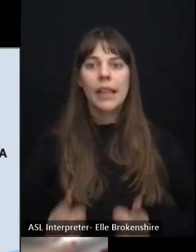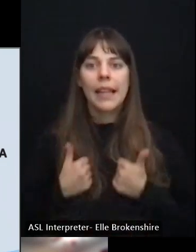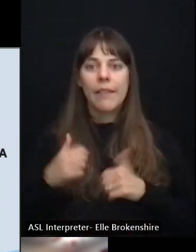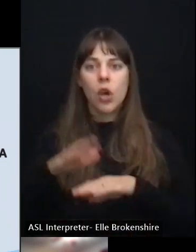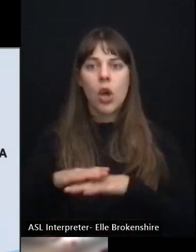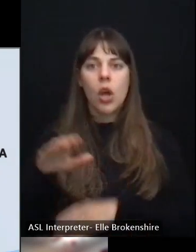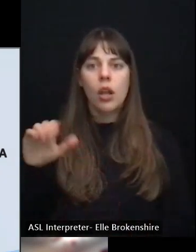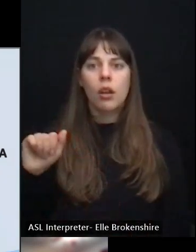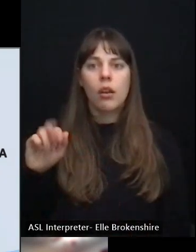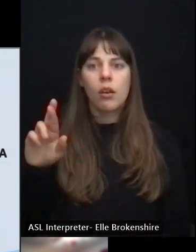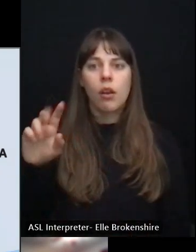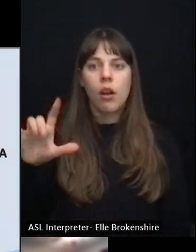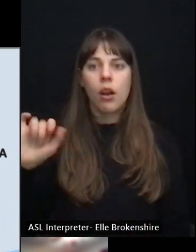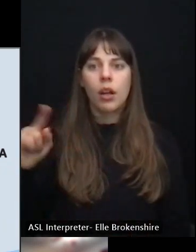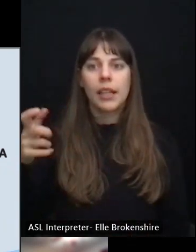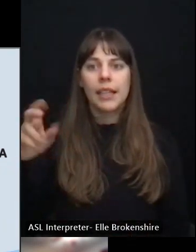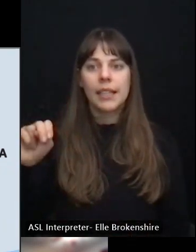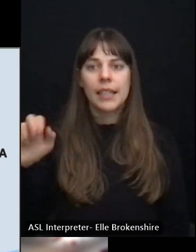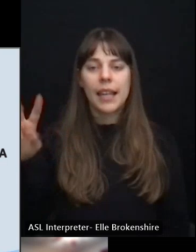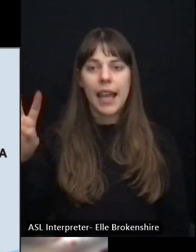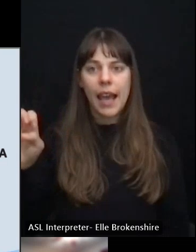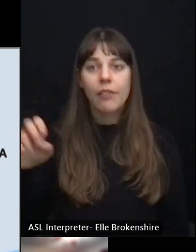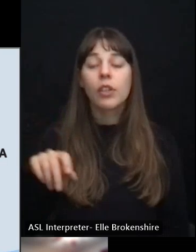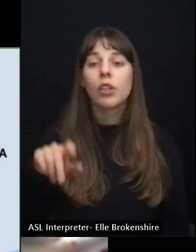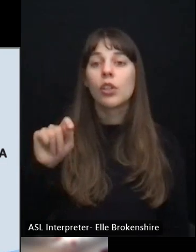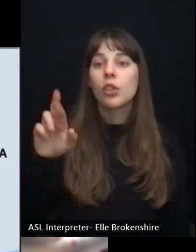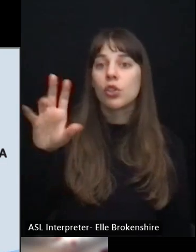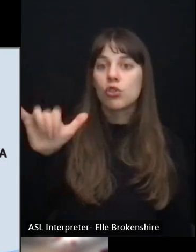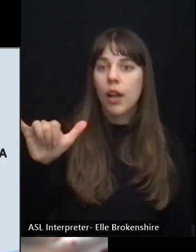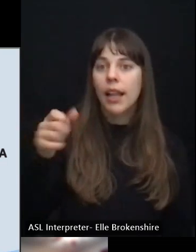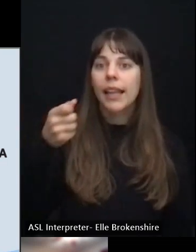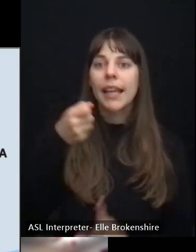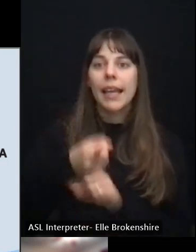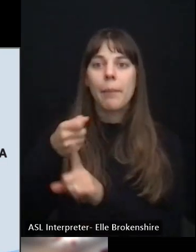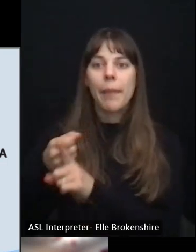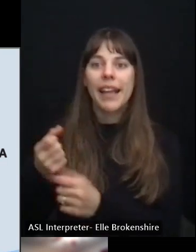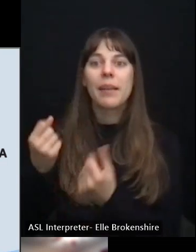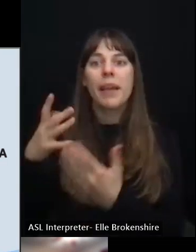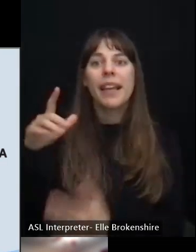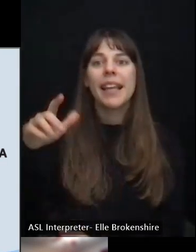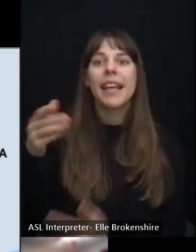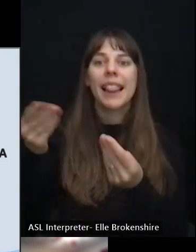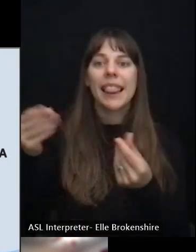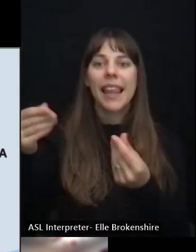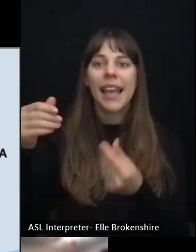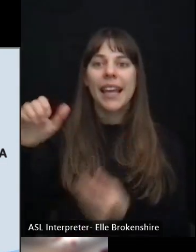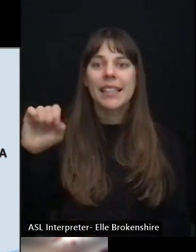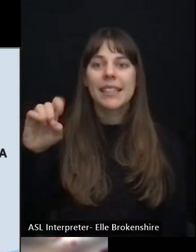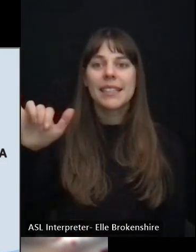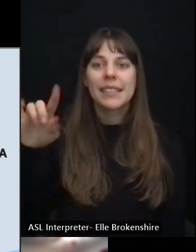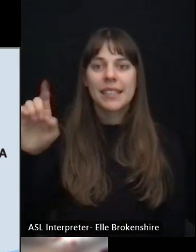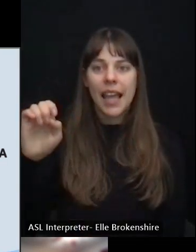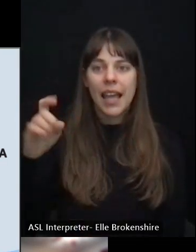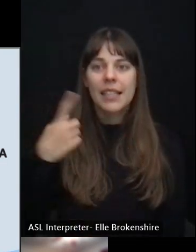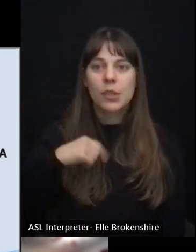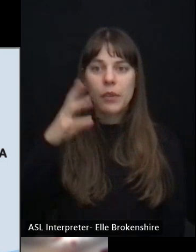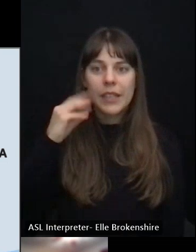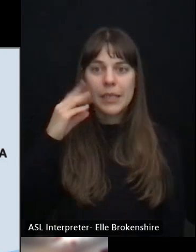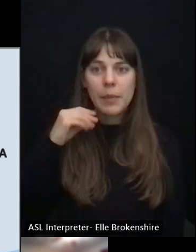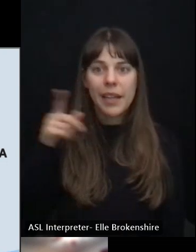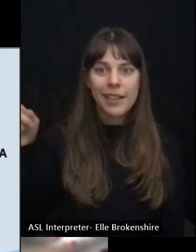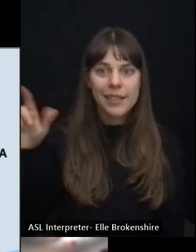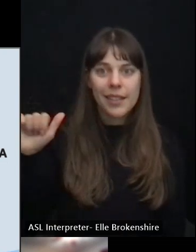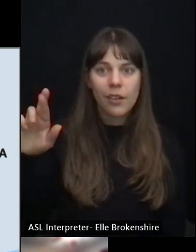have impacted some of the many landslides that we have had on Arlington Avenue. Is this something you've looked at and are